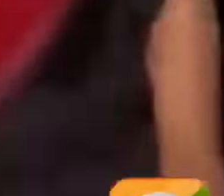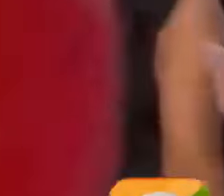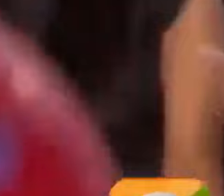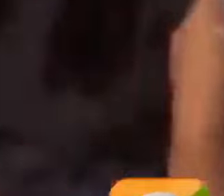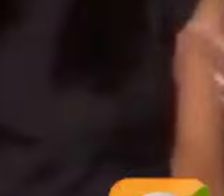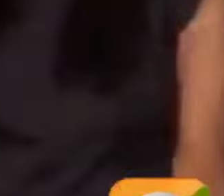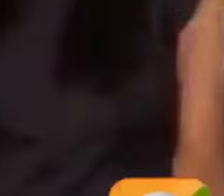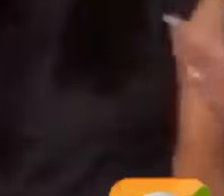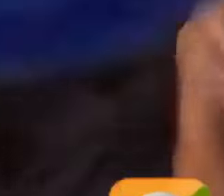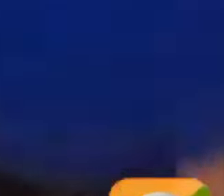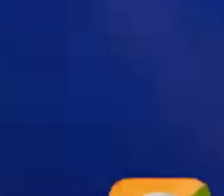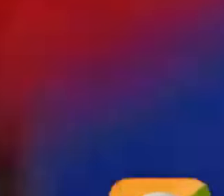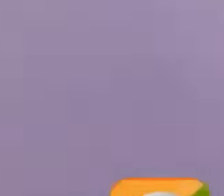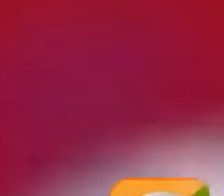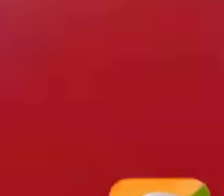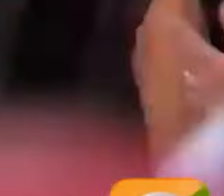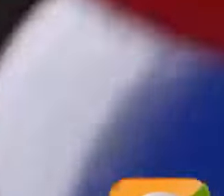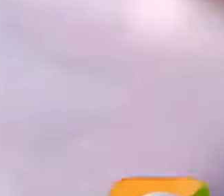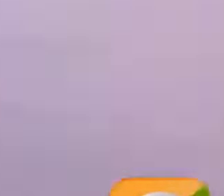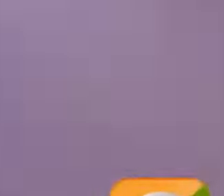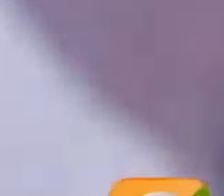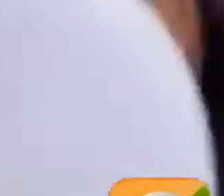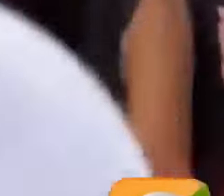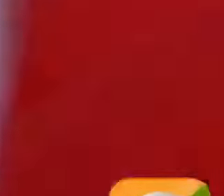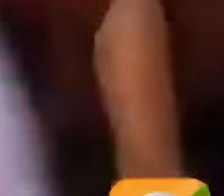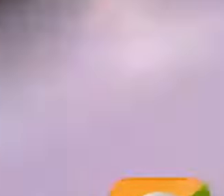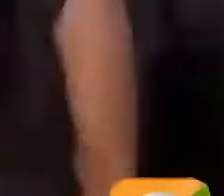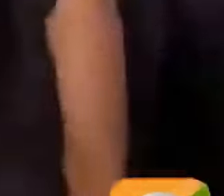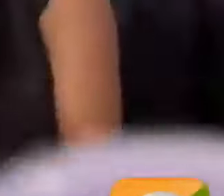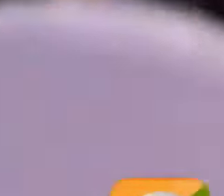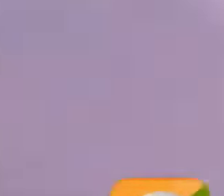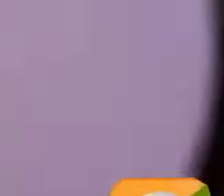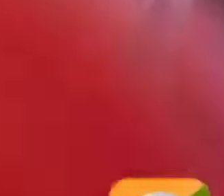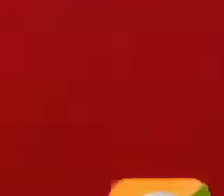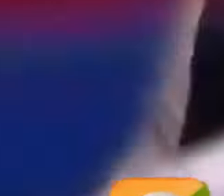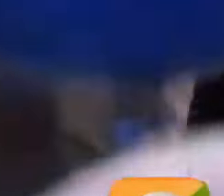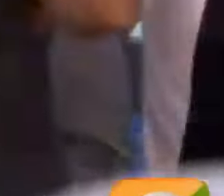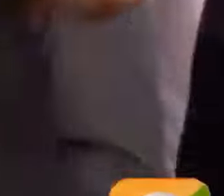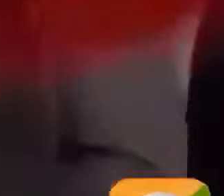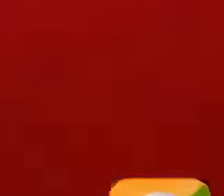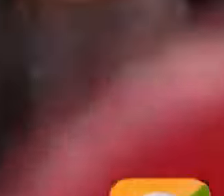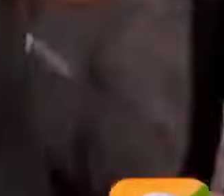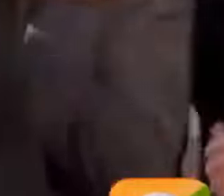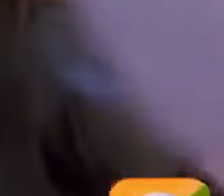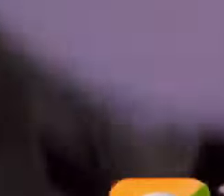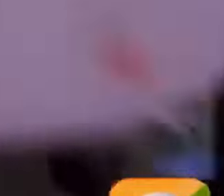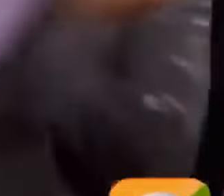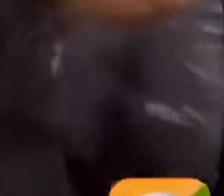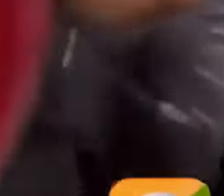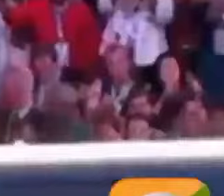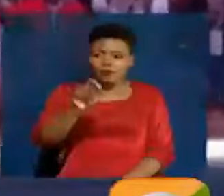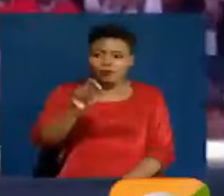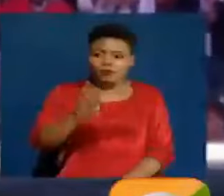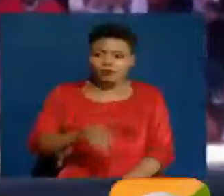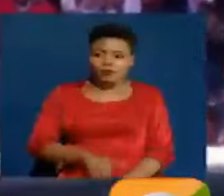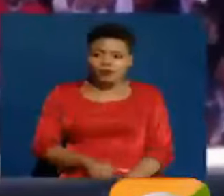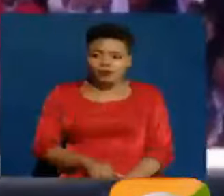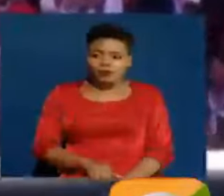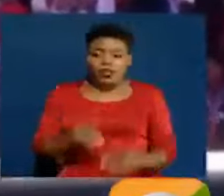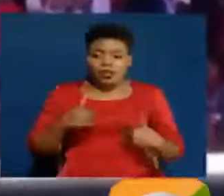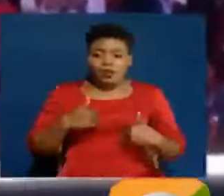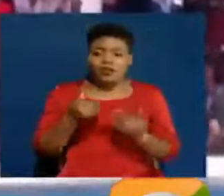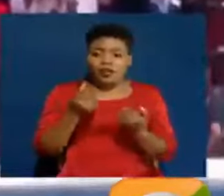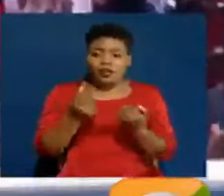Kamala Harris and running mate Tim Walz as their nominees for the presidential election in November.